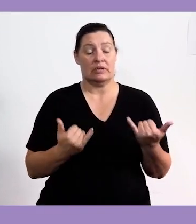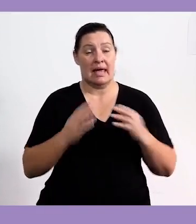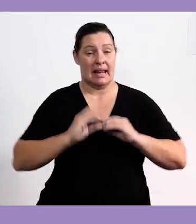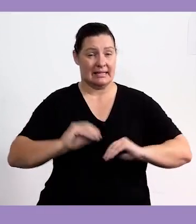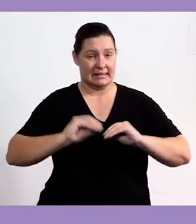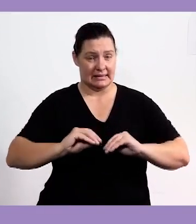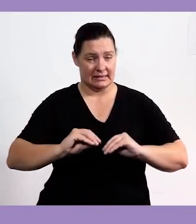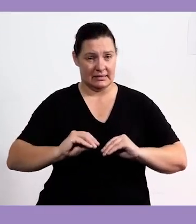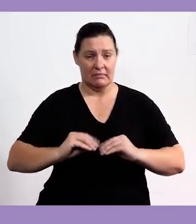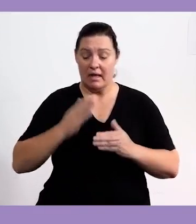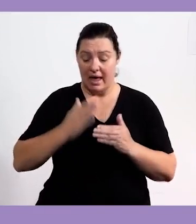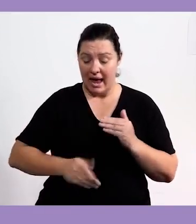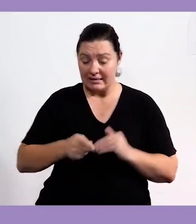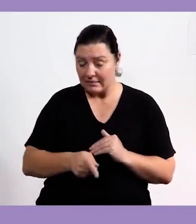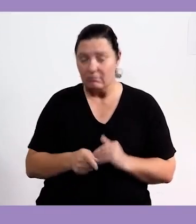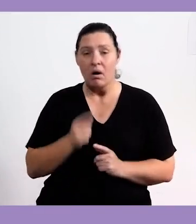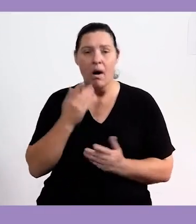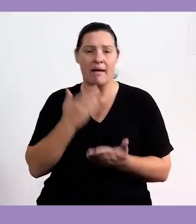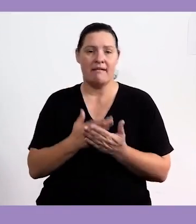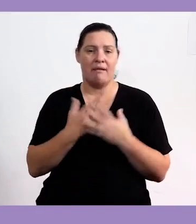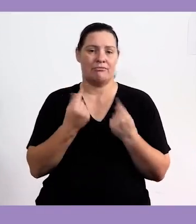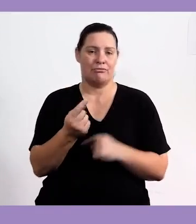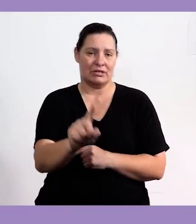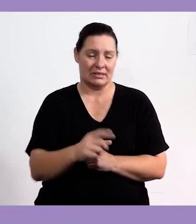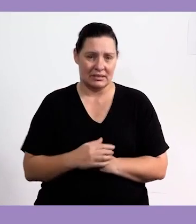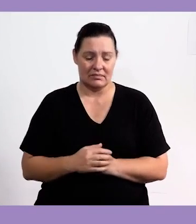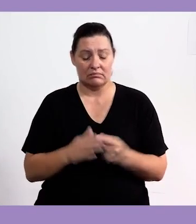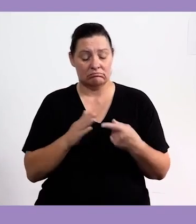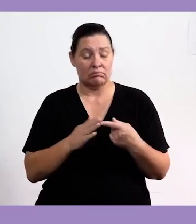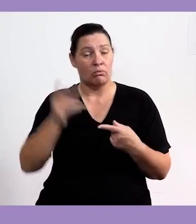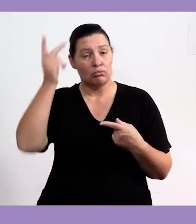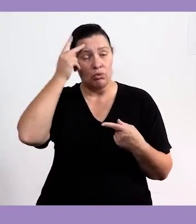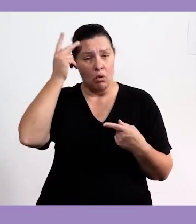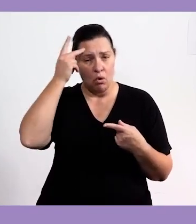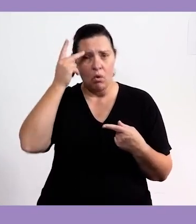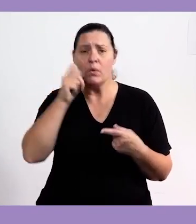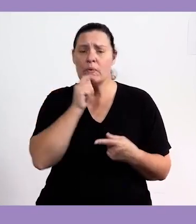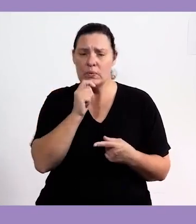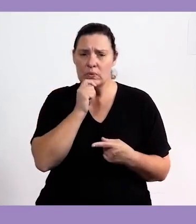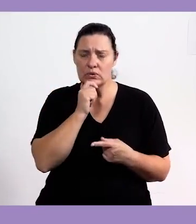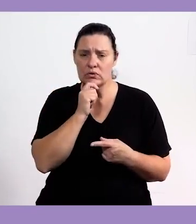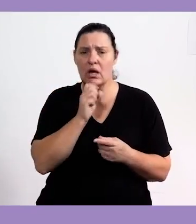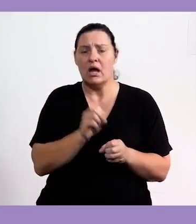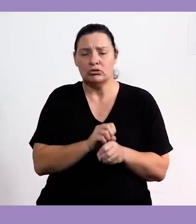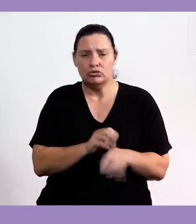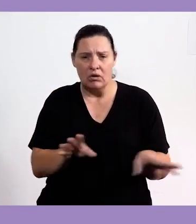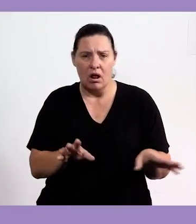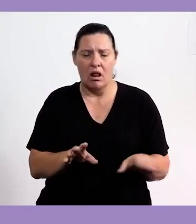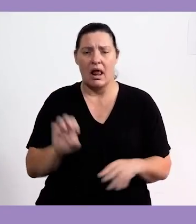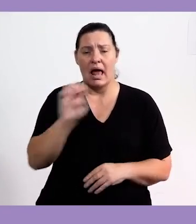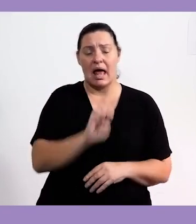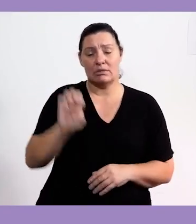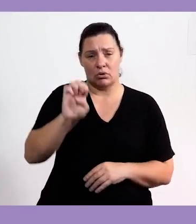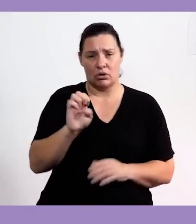In today's lesson, by the end of this lesson, you will be able to know and use the general exponent